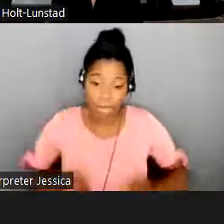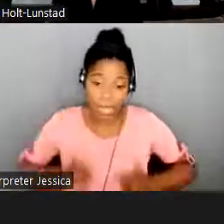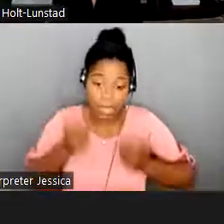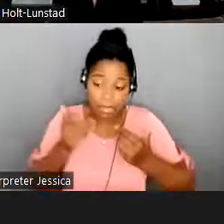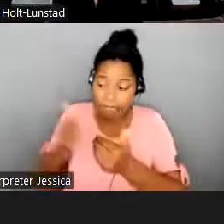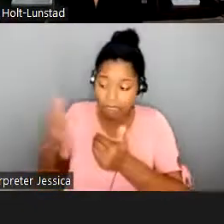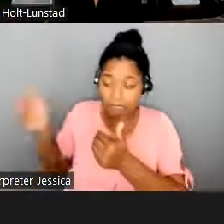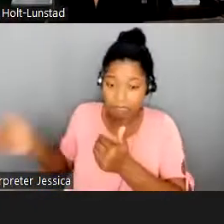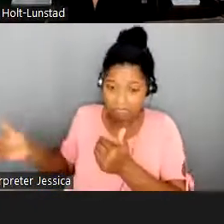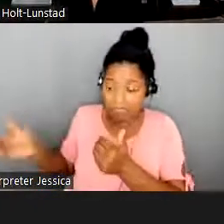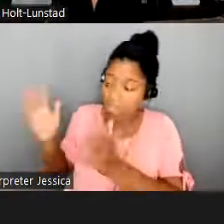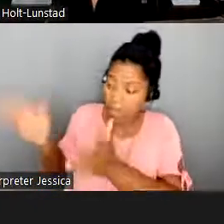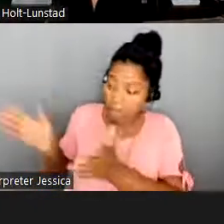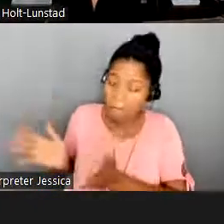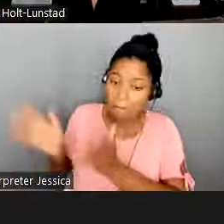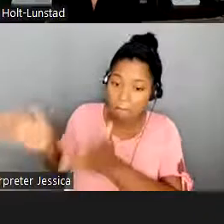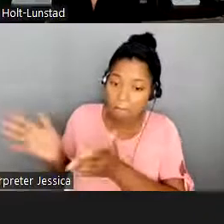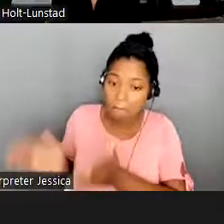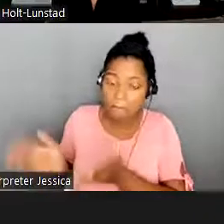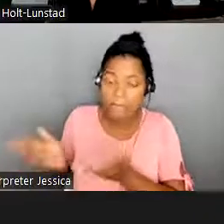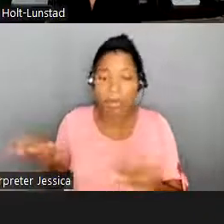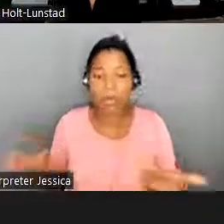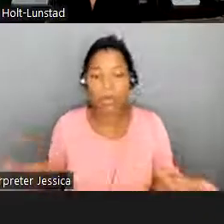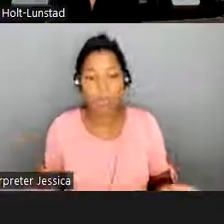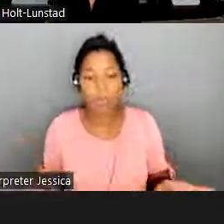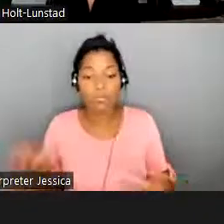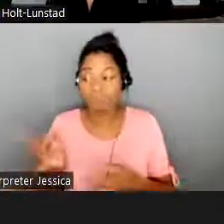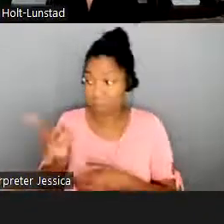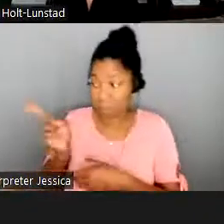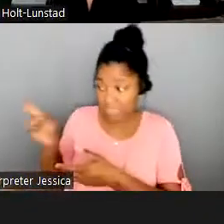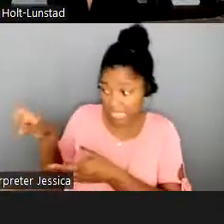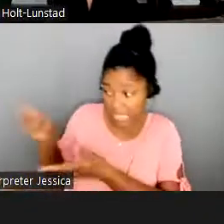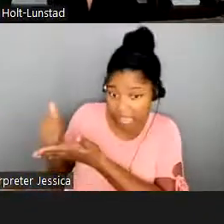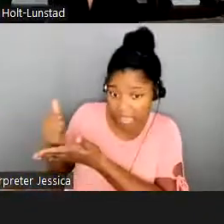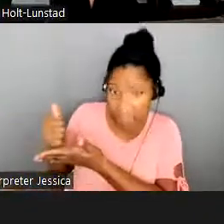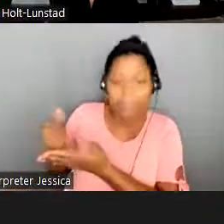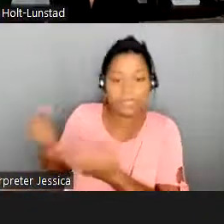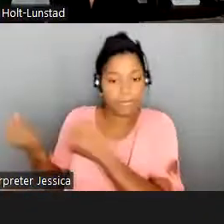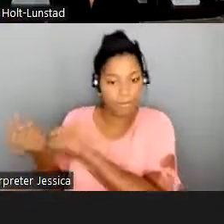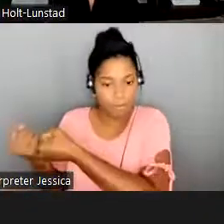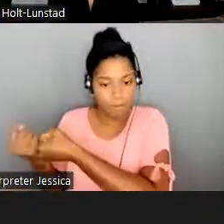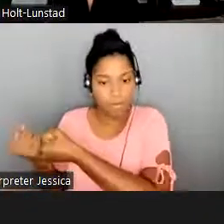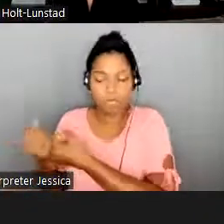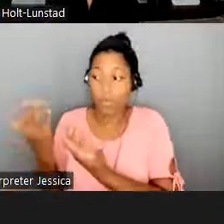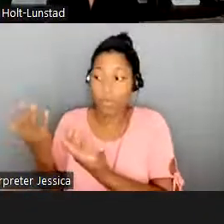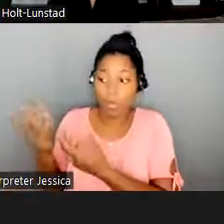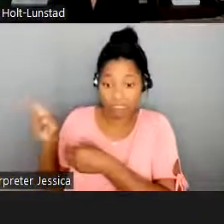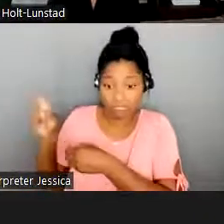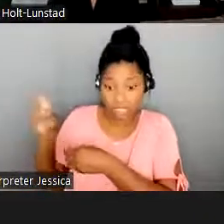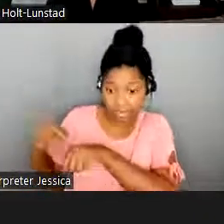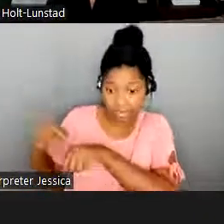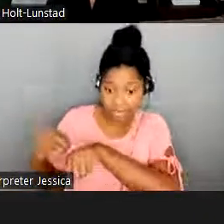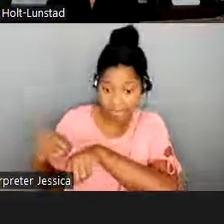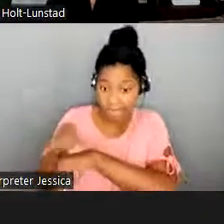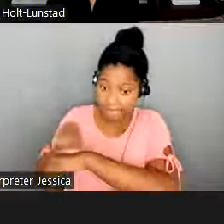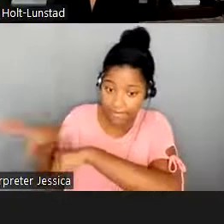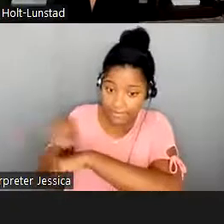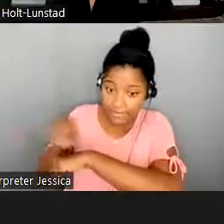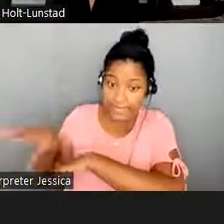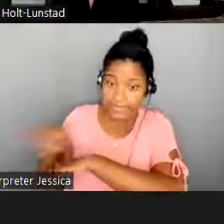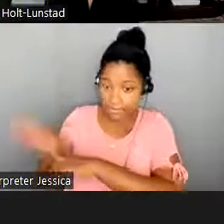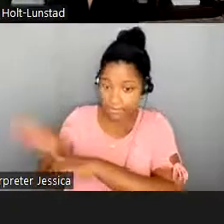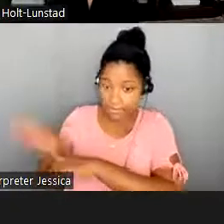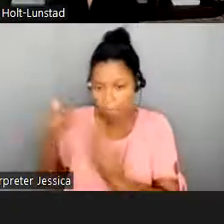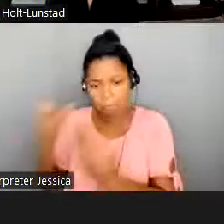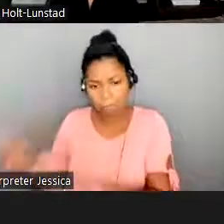concern, actually helping a neighbor out or providing helpful advice, or contributing to some kind of